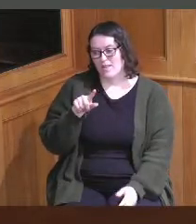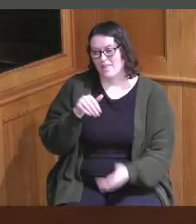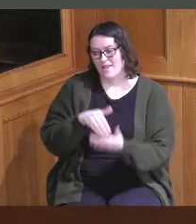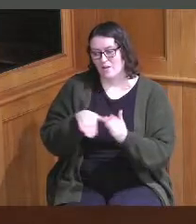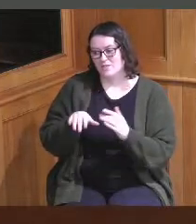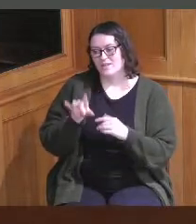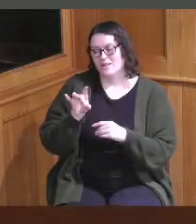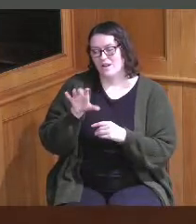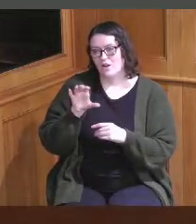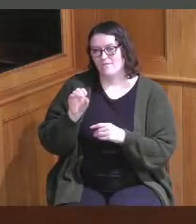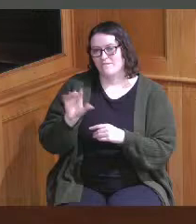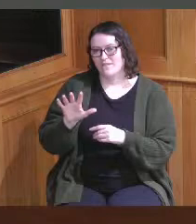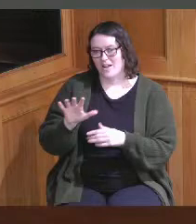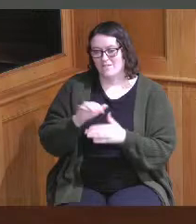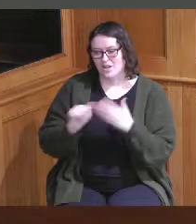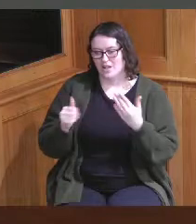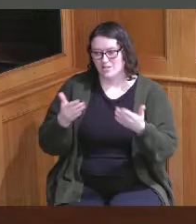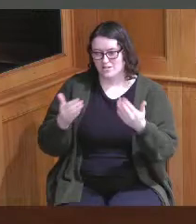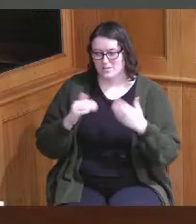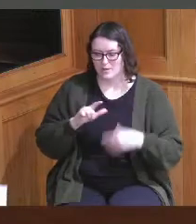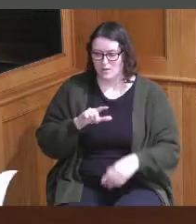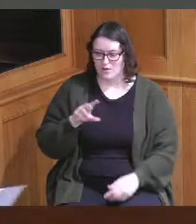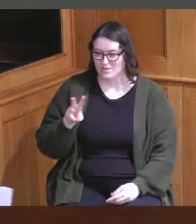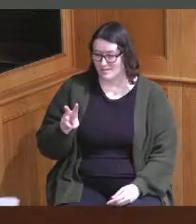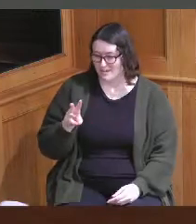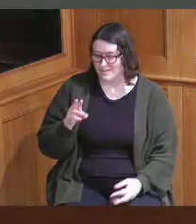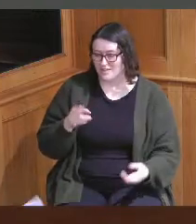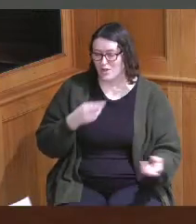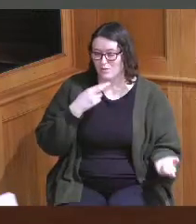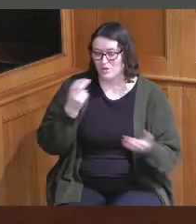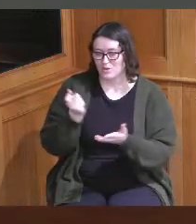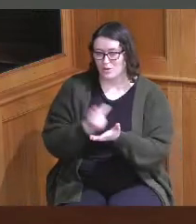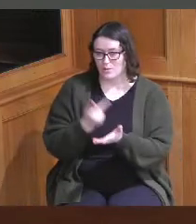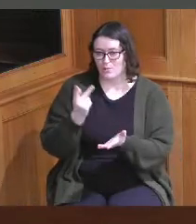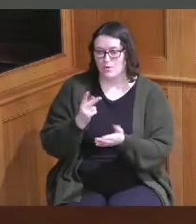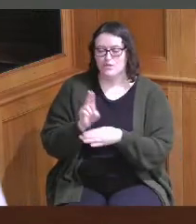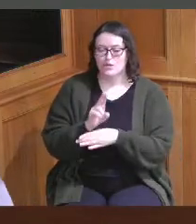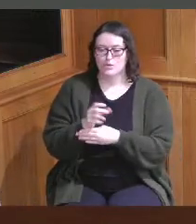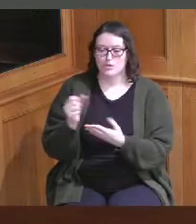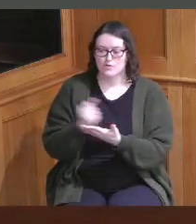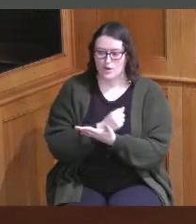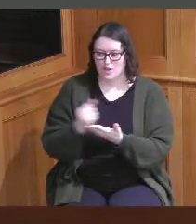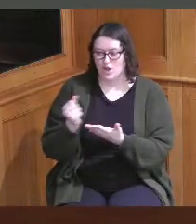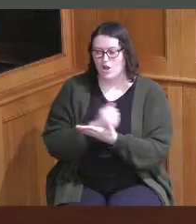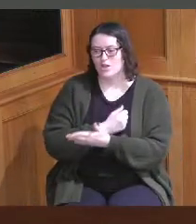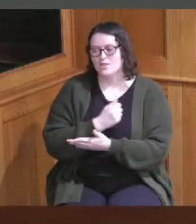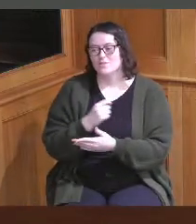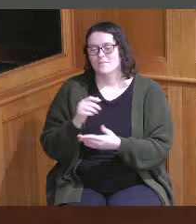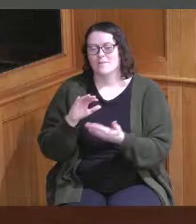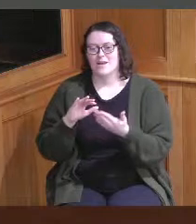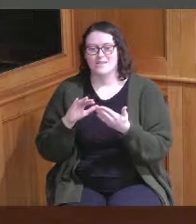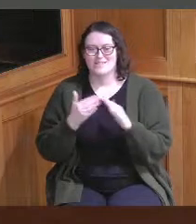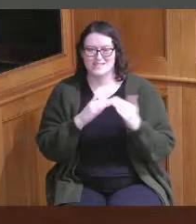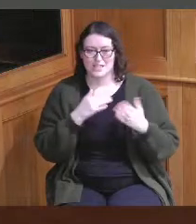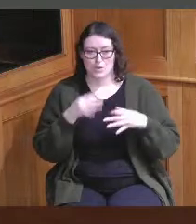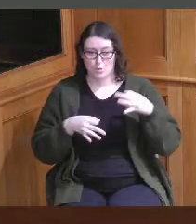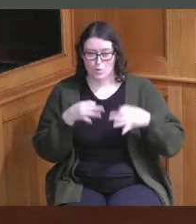$141,805. Item 36 is a resolution authorizing the use of credit cards by municipal court